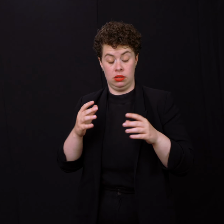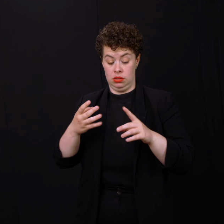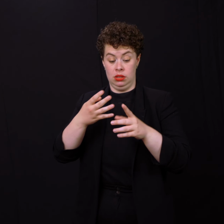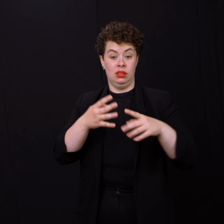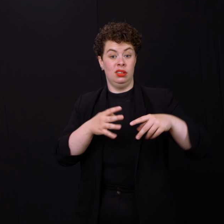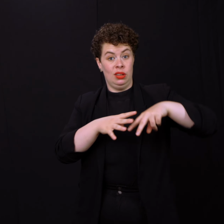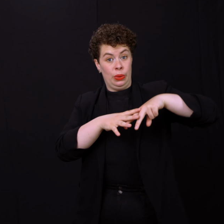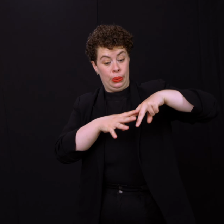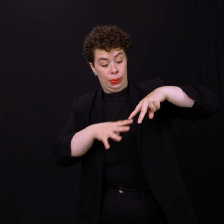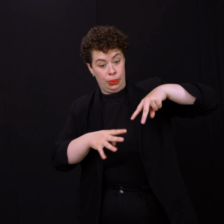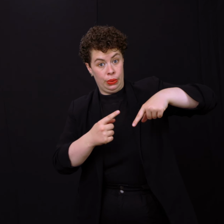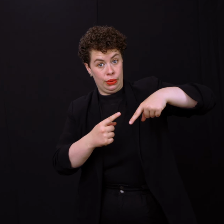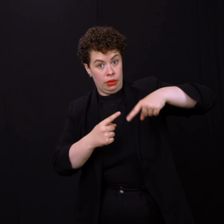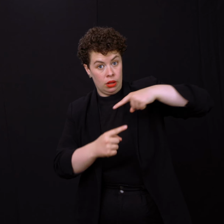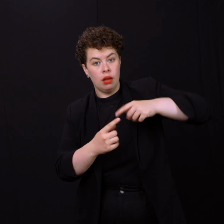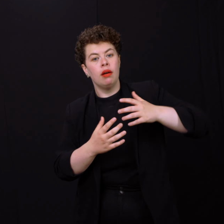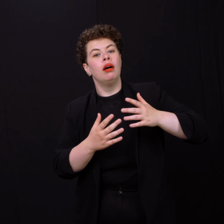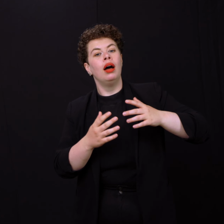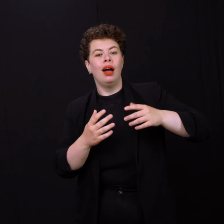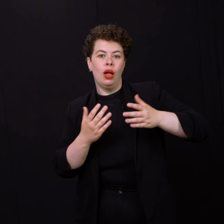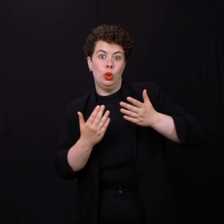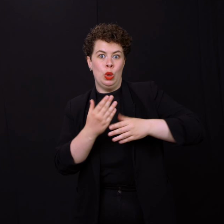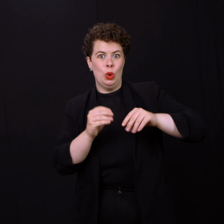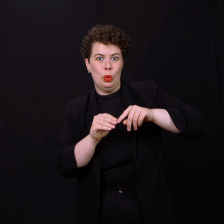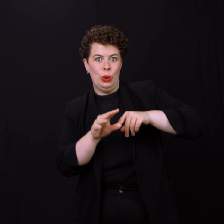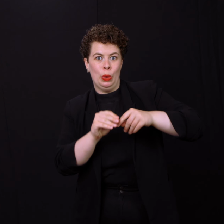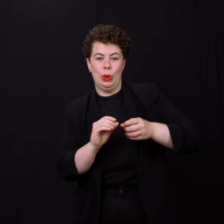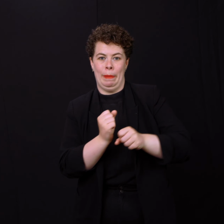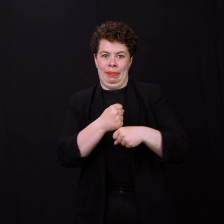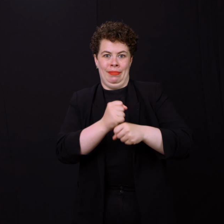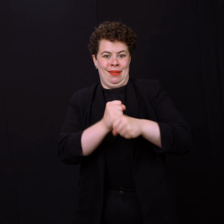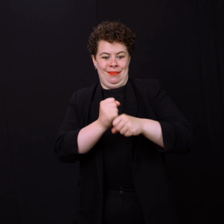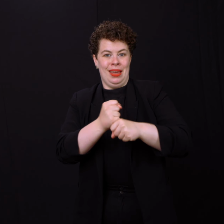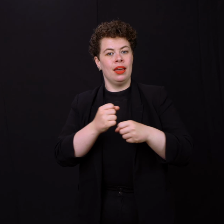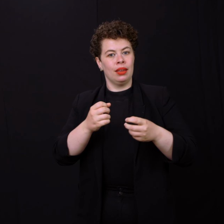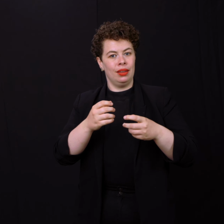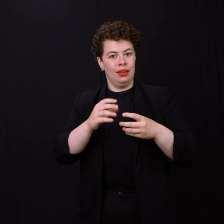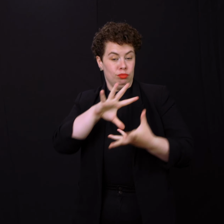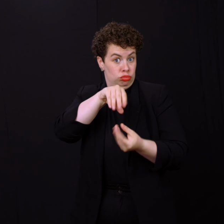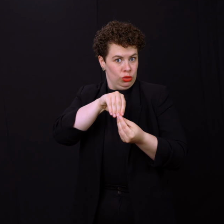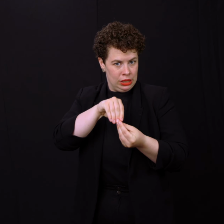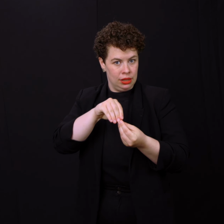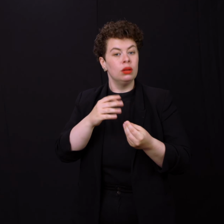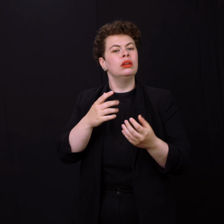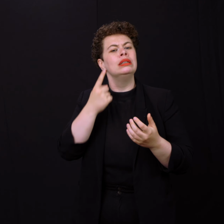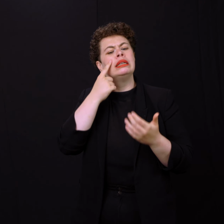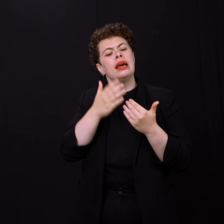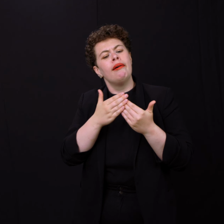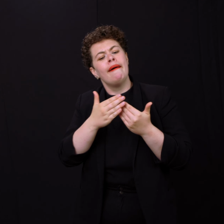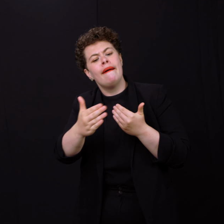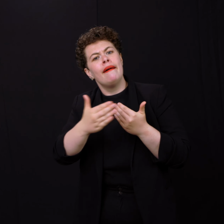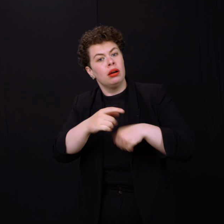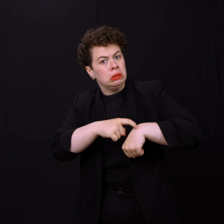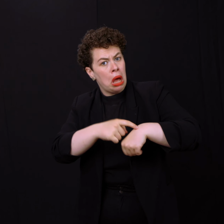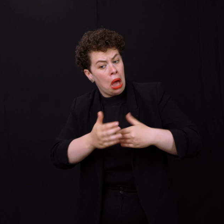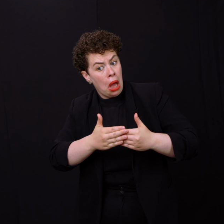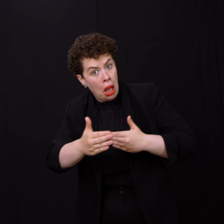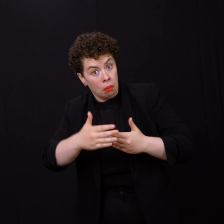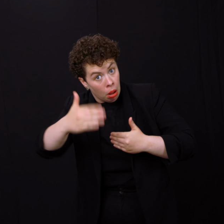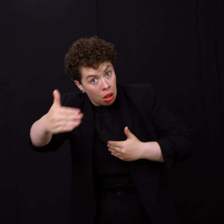genes are able to produce healthy copy of the protein once we get them into the cells, and we want to make sure that